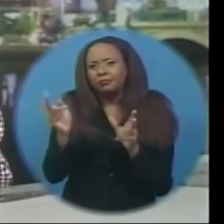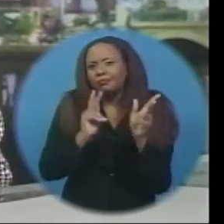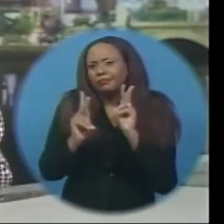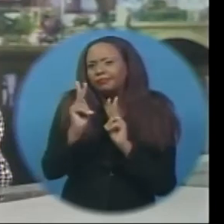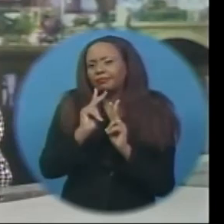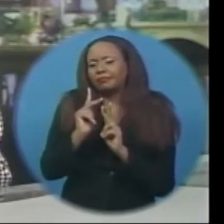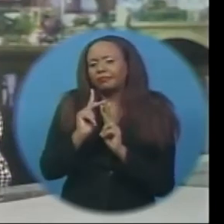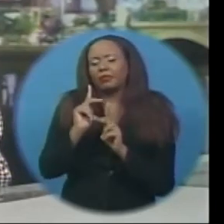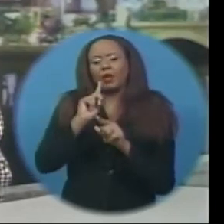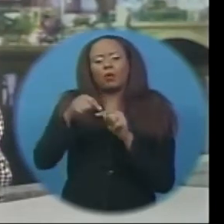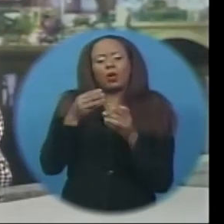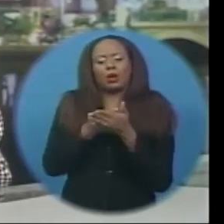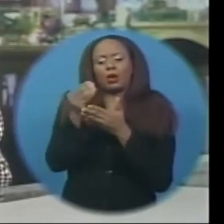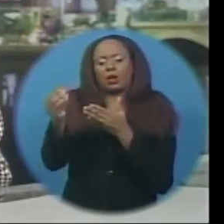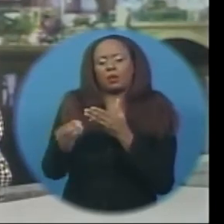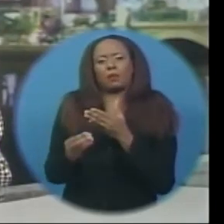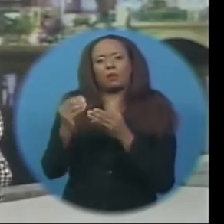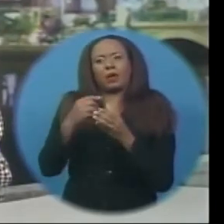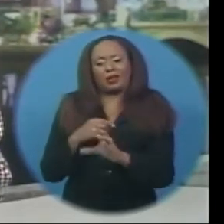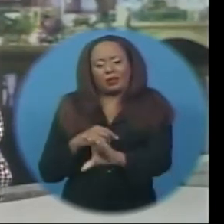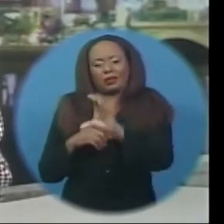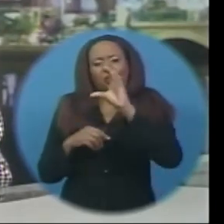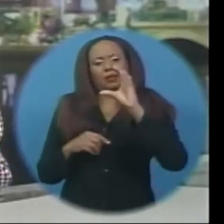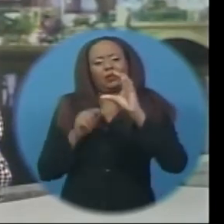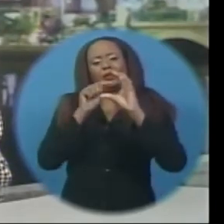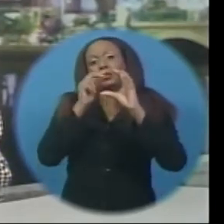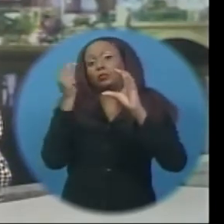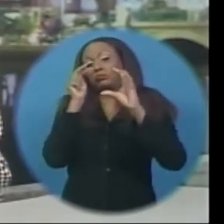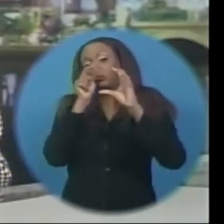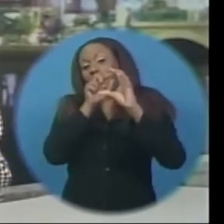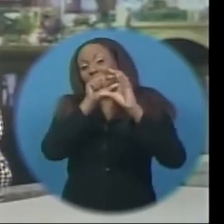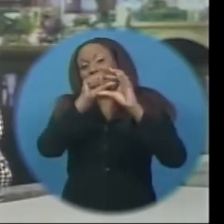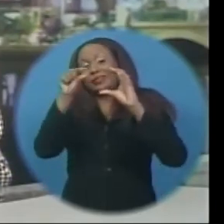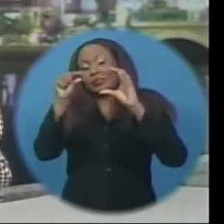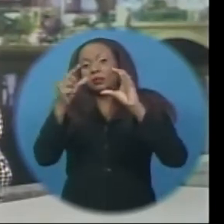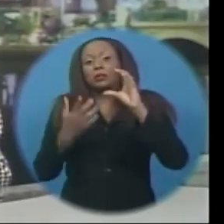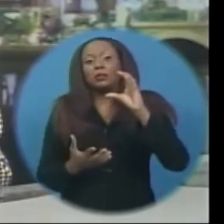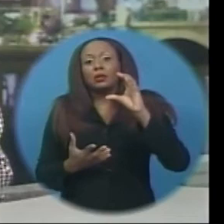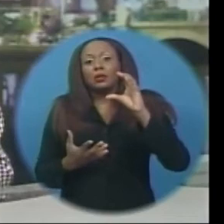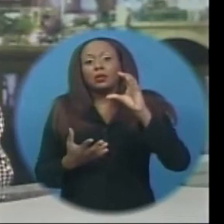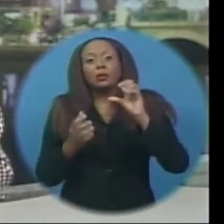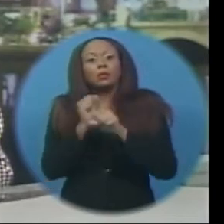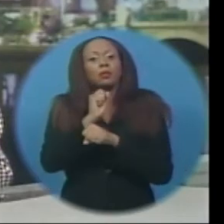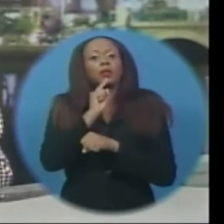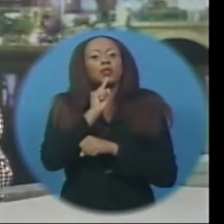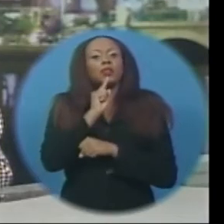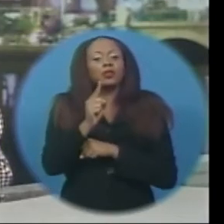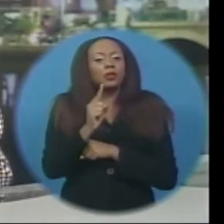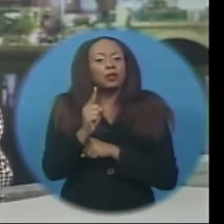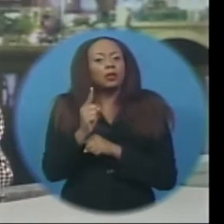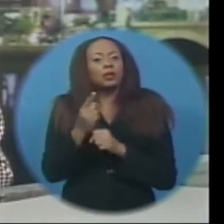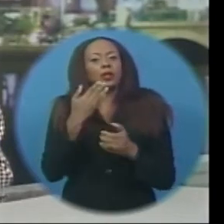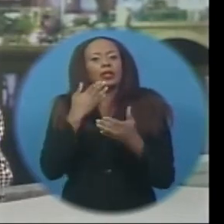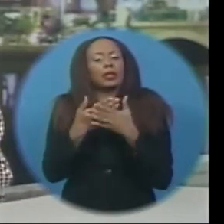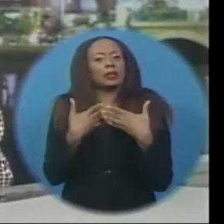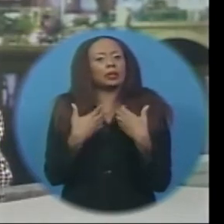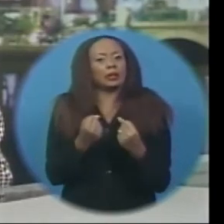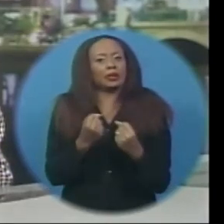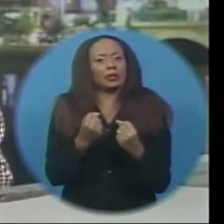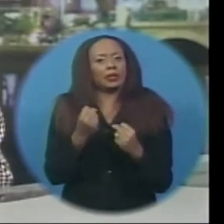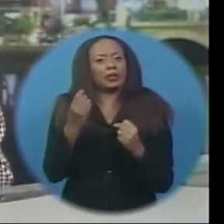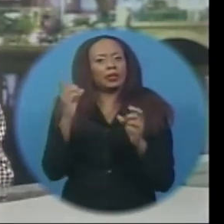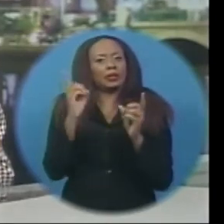note product packaging and to avoid purchasing items that appear to be waterlogged or to have evidence of